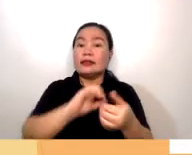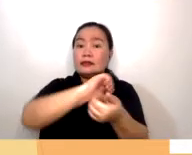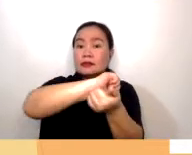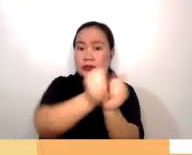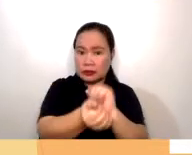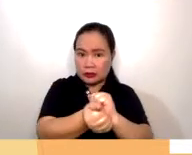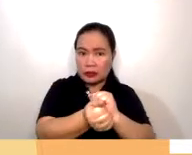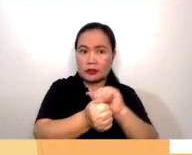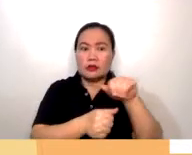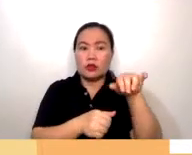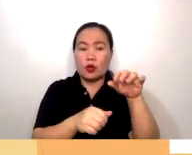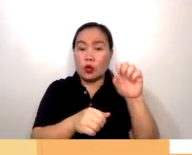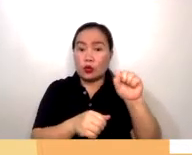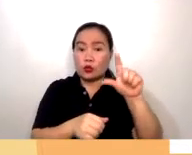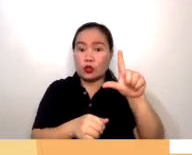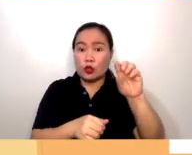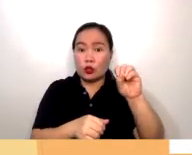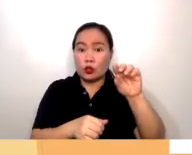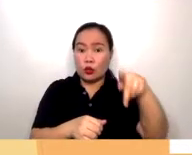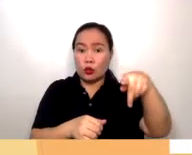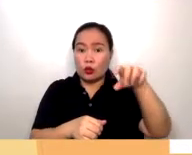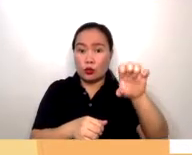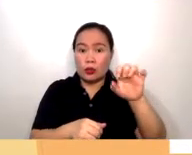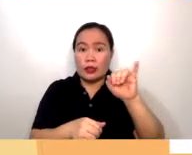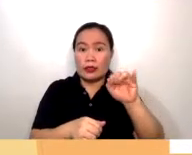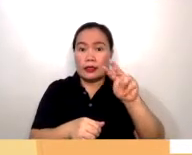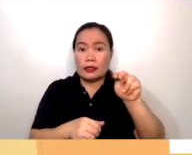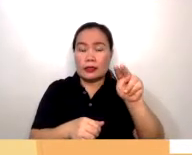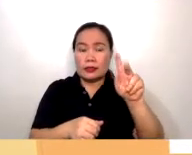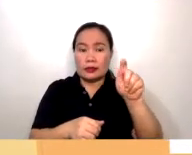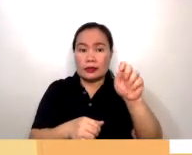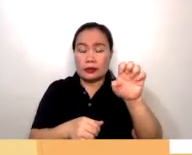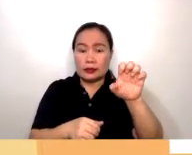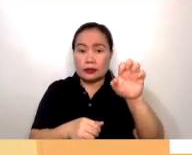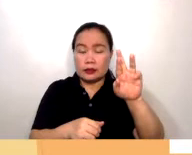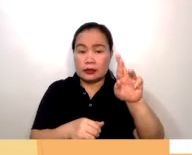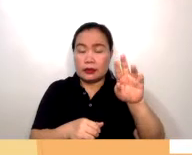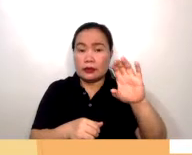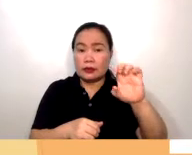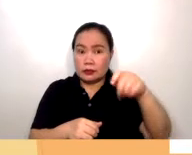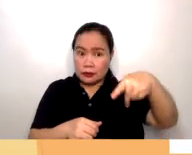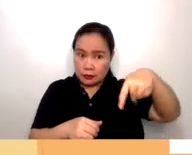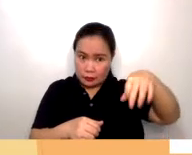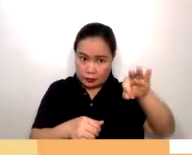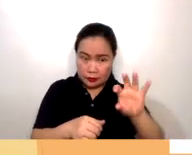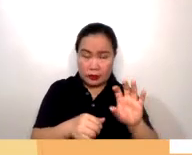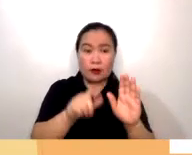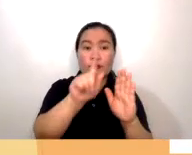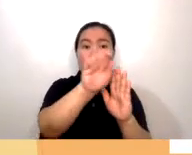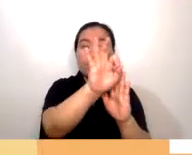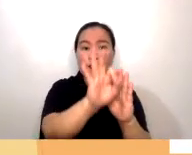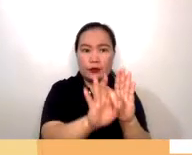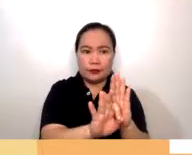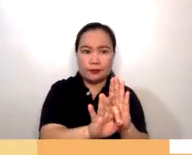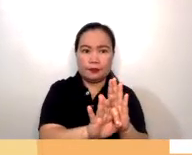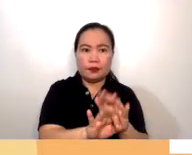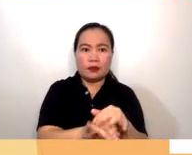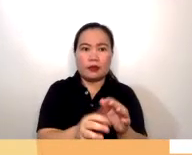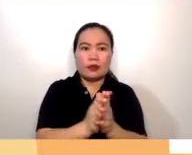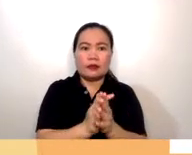isang slope-intercept form, which is y equals mx plus b. So,